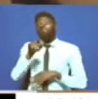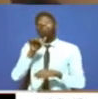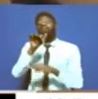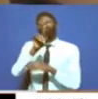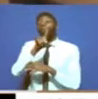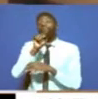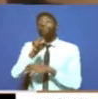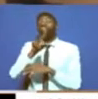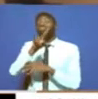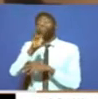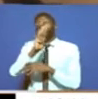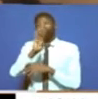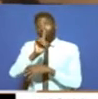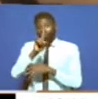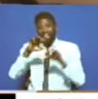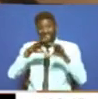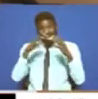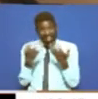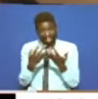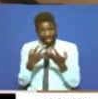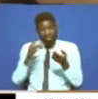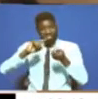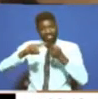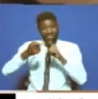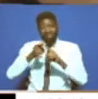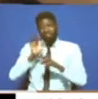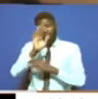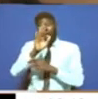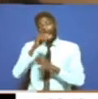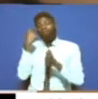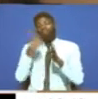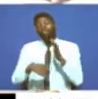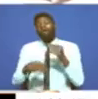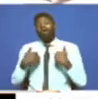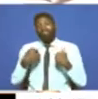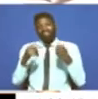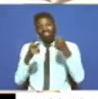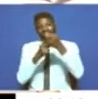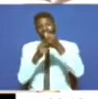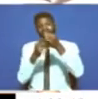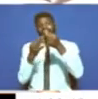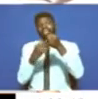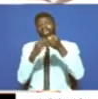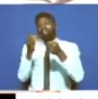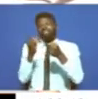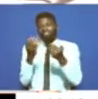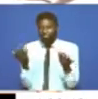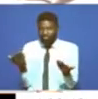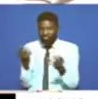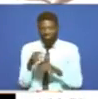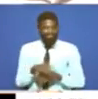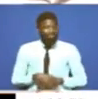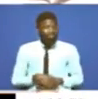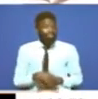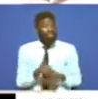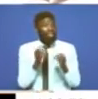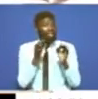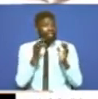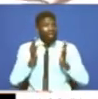for a single classroom, despite the standard price being set at 780,000. If anybody is feeling very